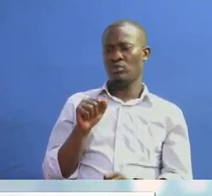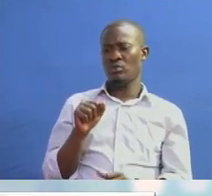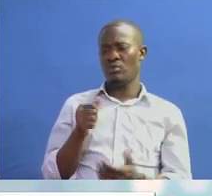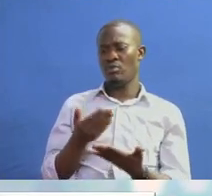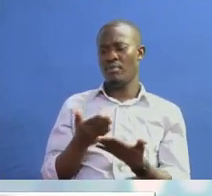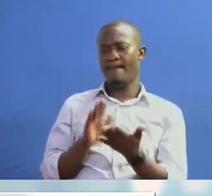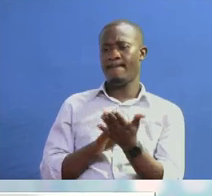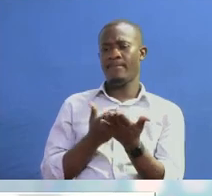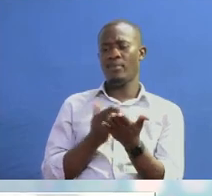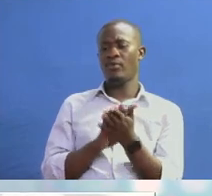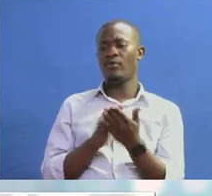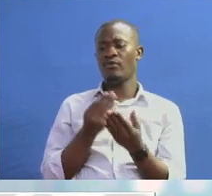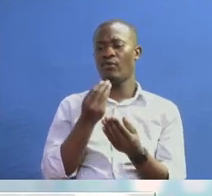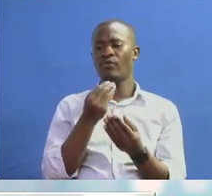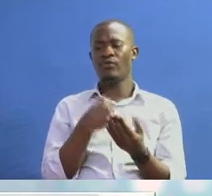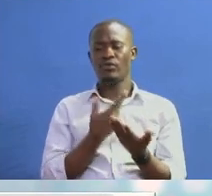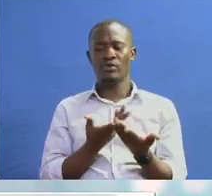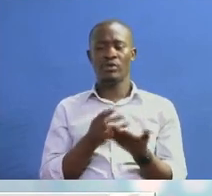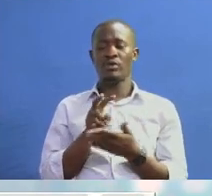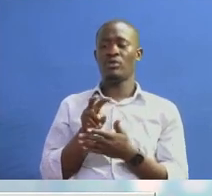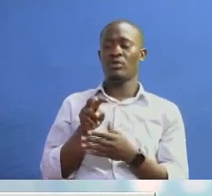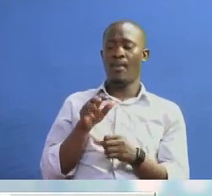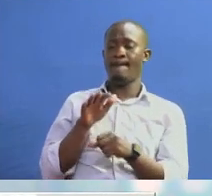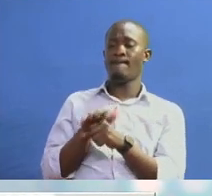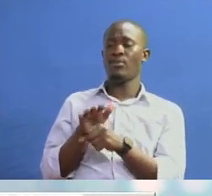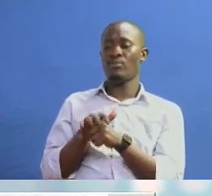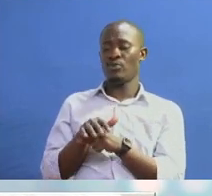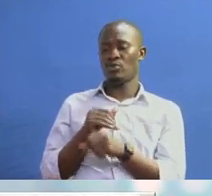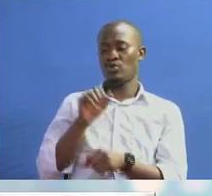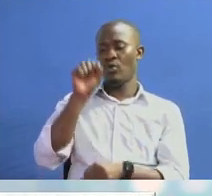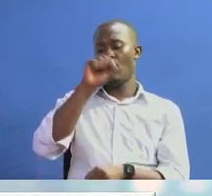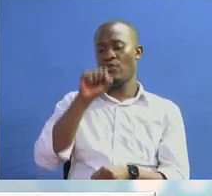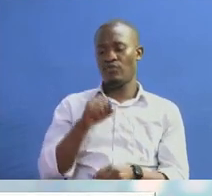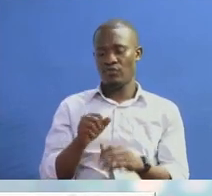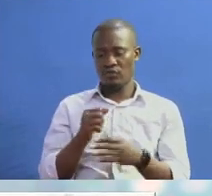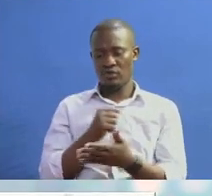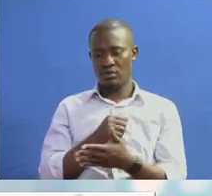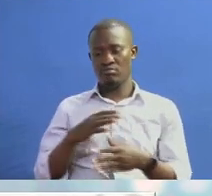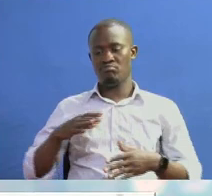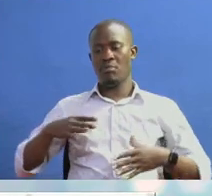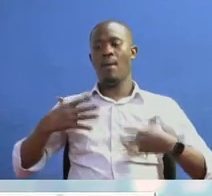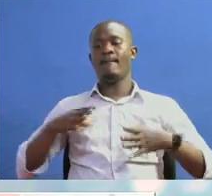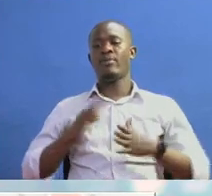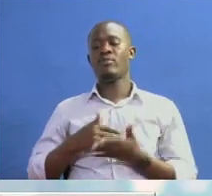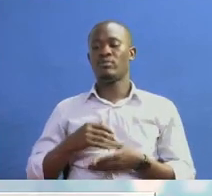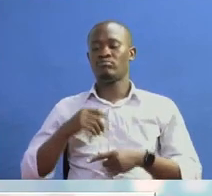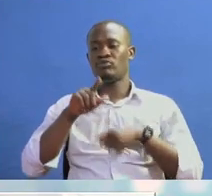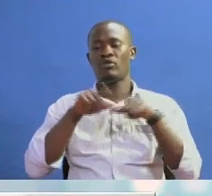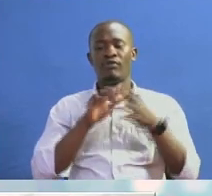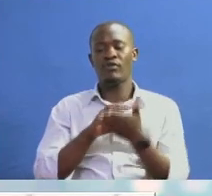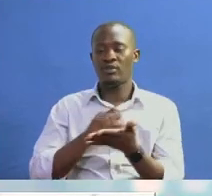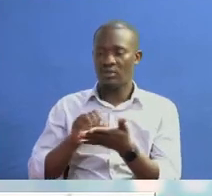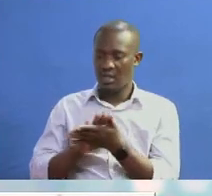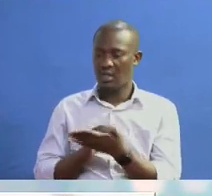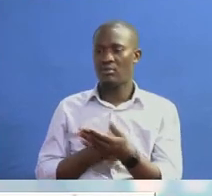proposal of edible oils, you've been seeing like most of the state officers have been traveling, signing deals. So everyone have